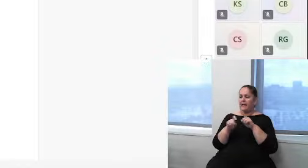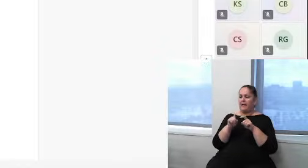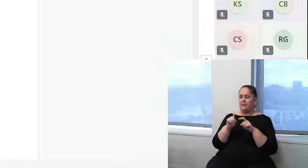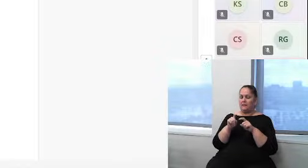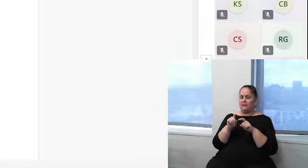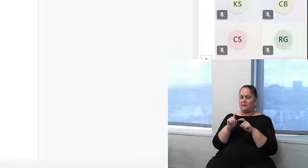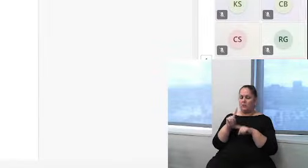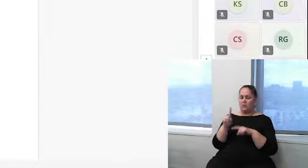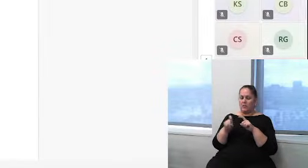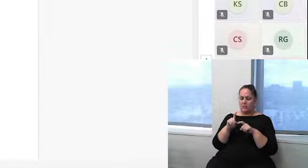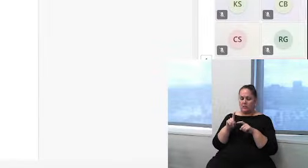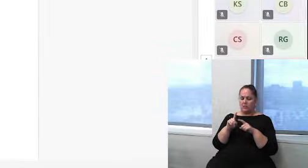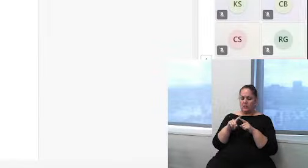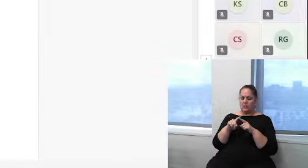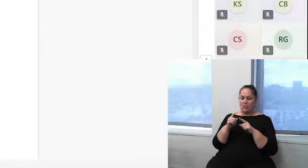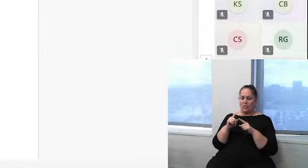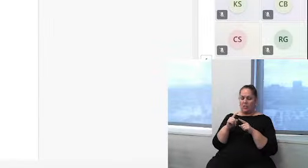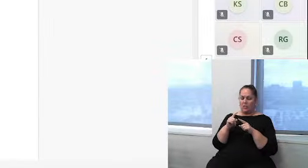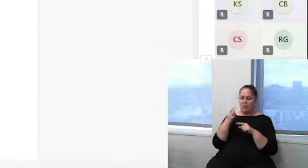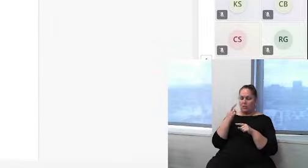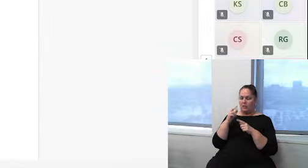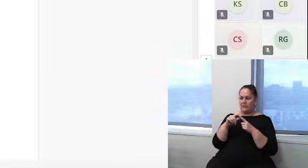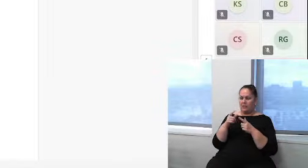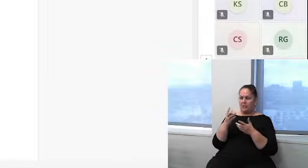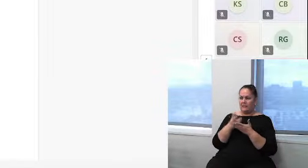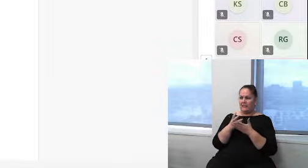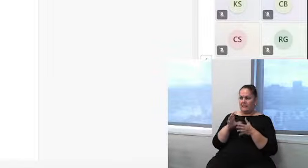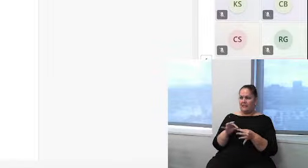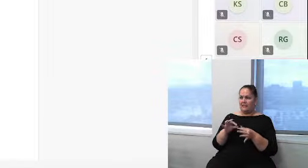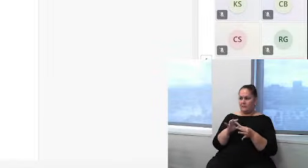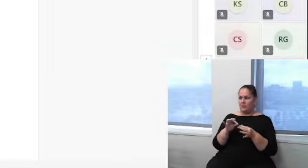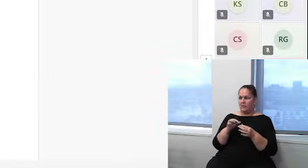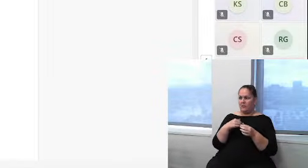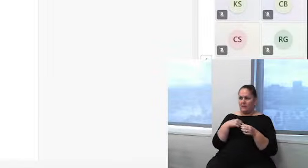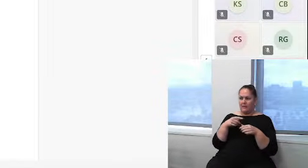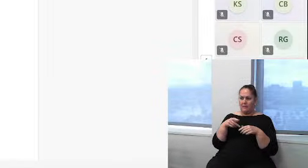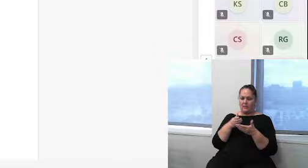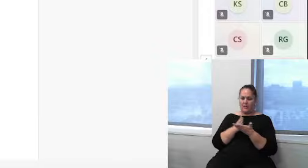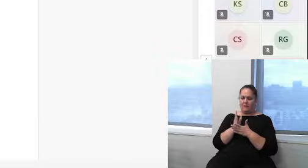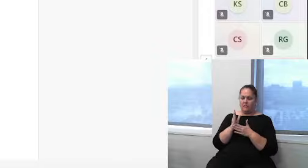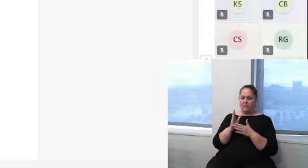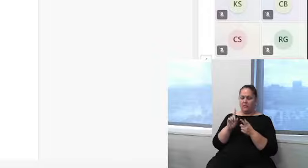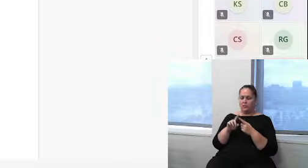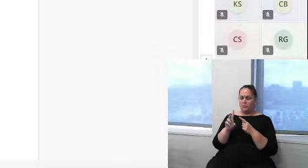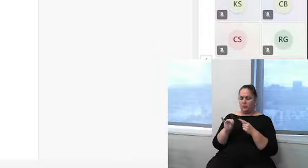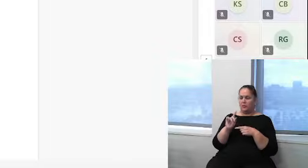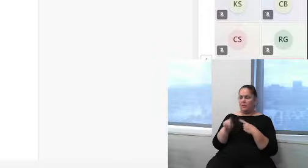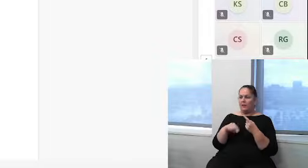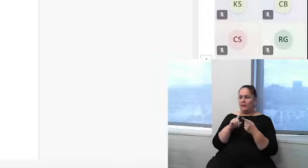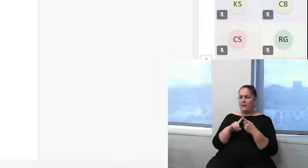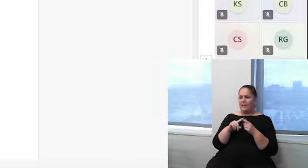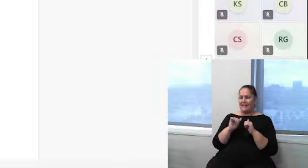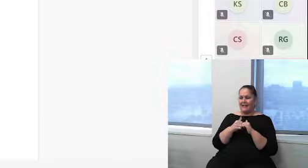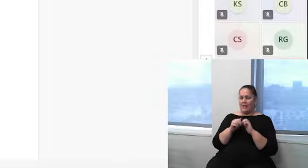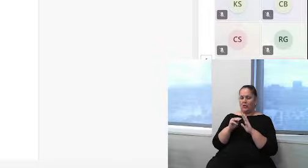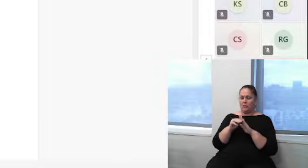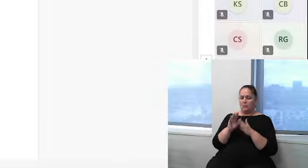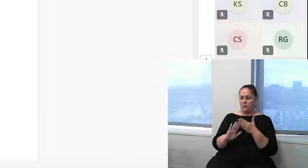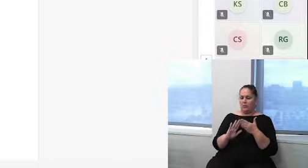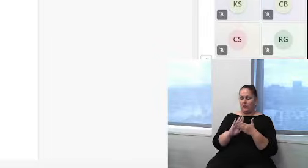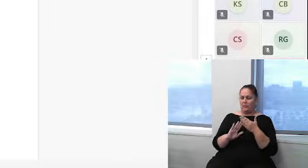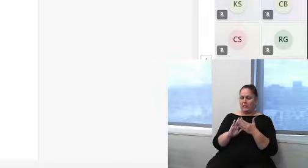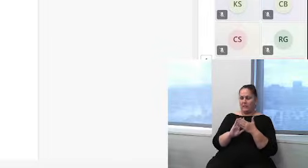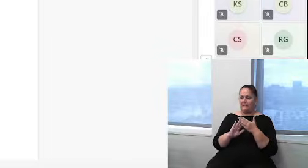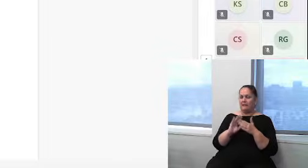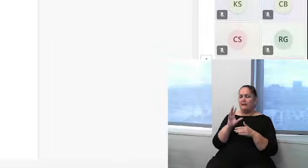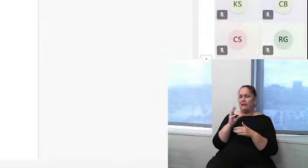I am asking questions on cross based on the testimony that's been provided, as I'm entitled to do, about